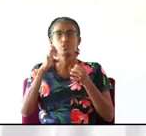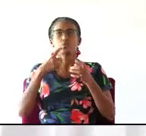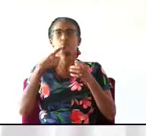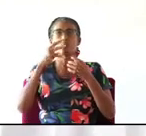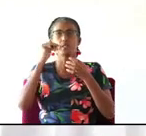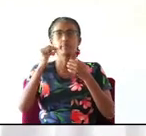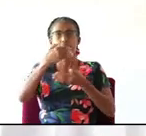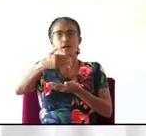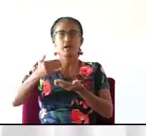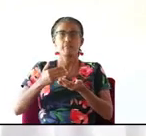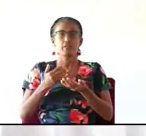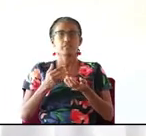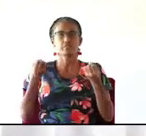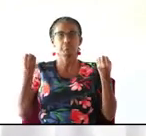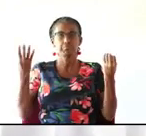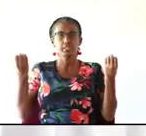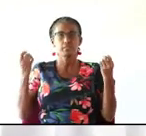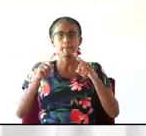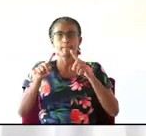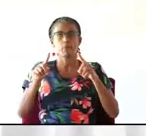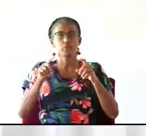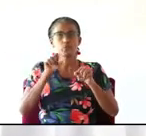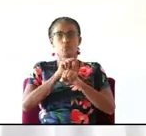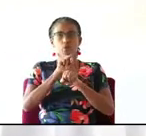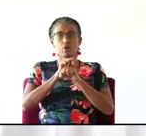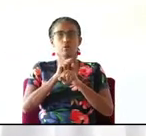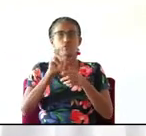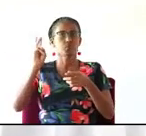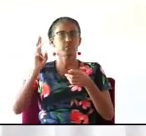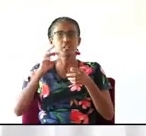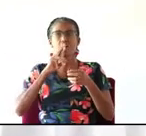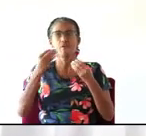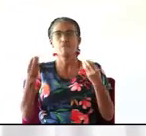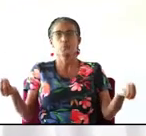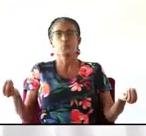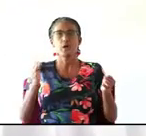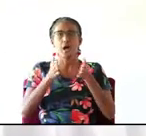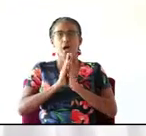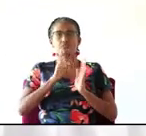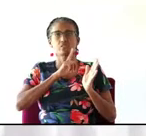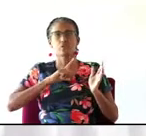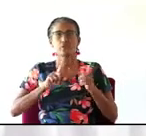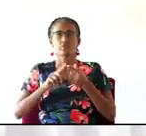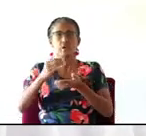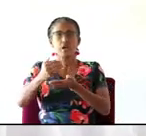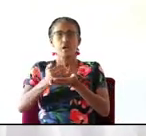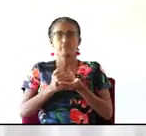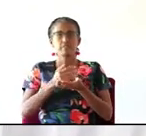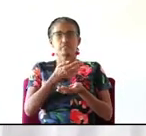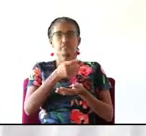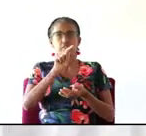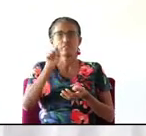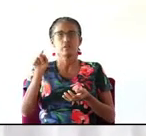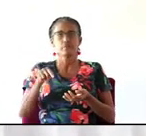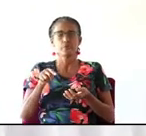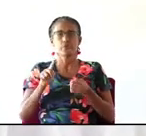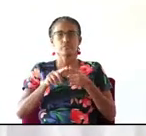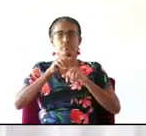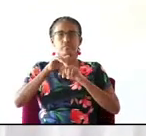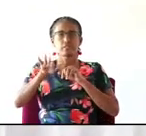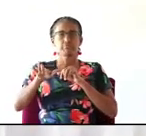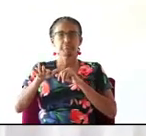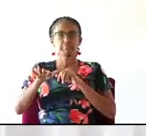told them, "The harvest is plentiful, but the workers are few. Ask the Lord of the harvest, therefore, to send out workers into his harvest